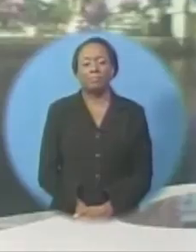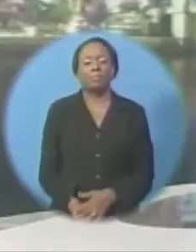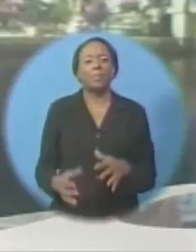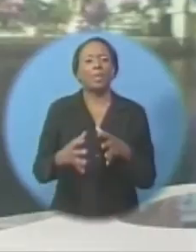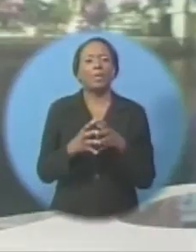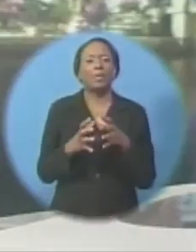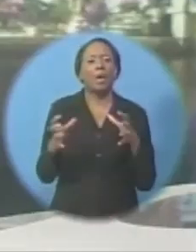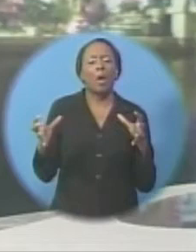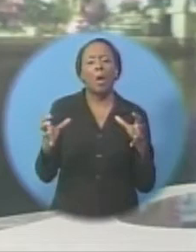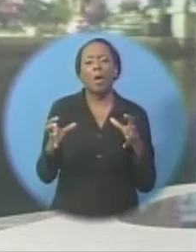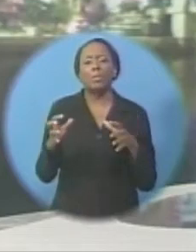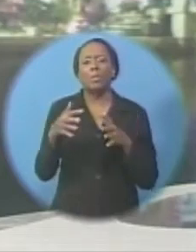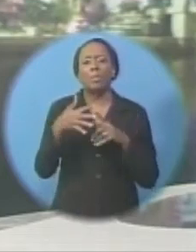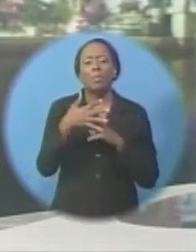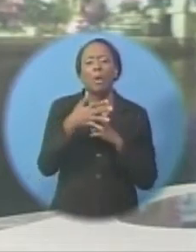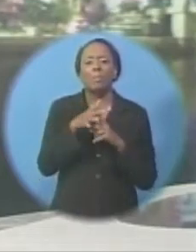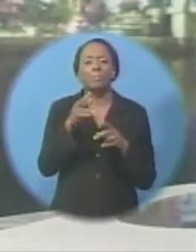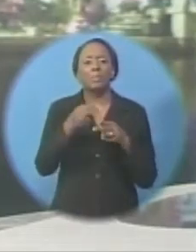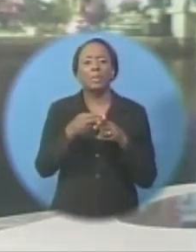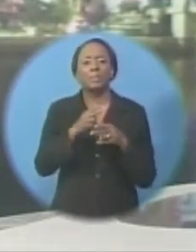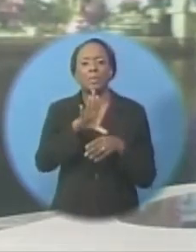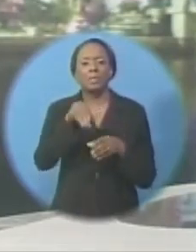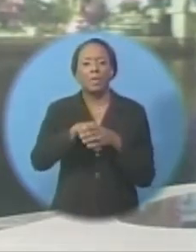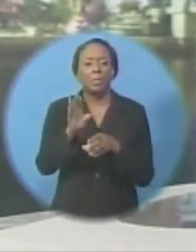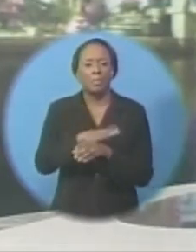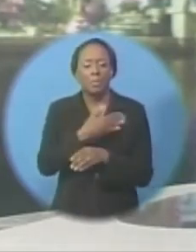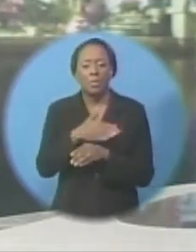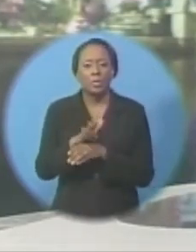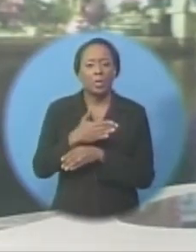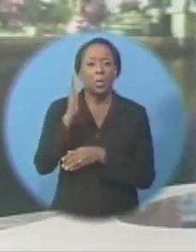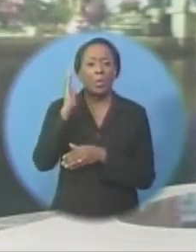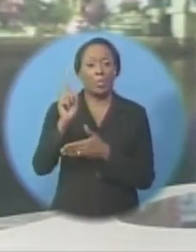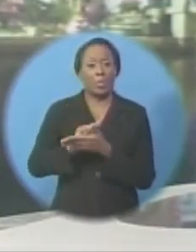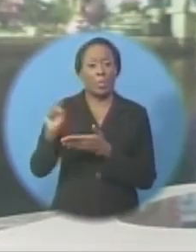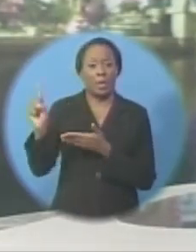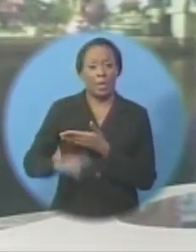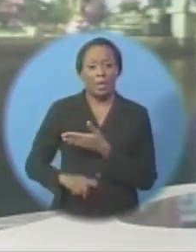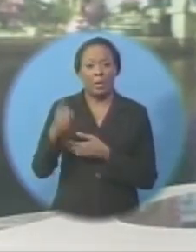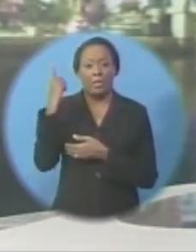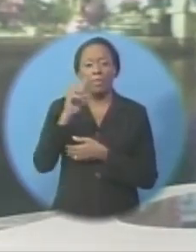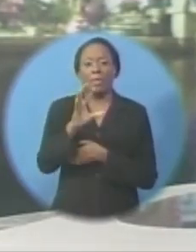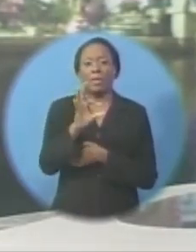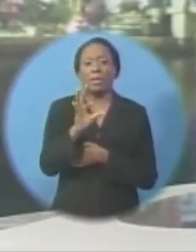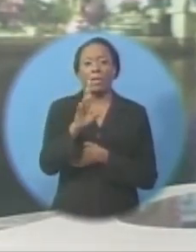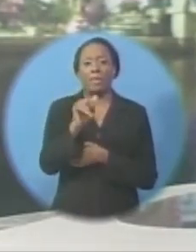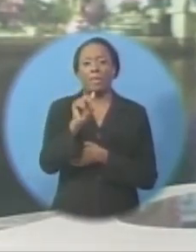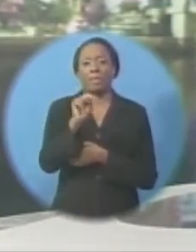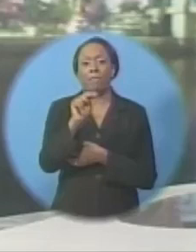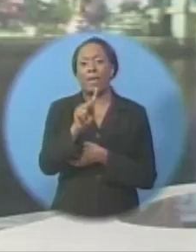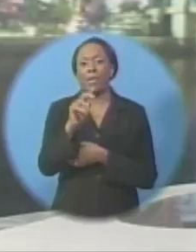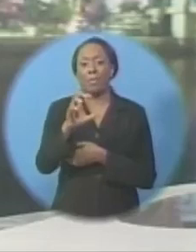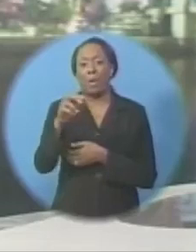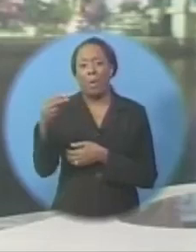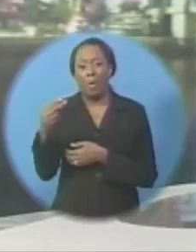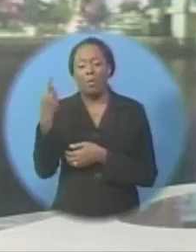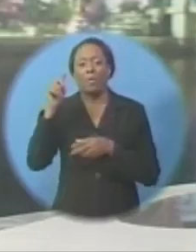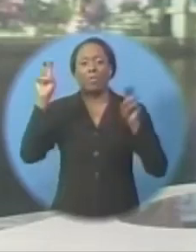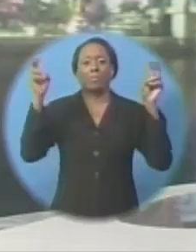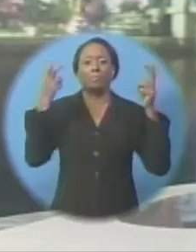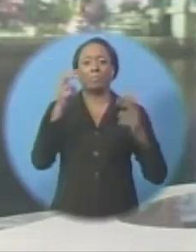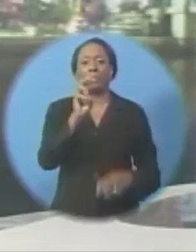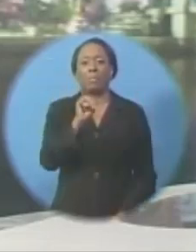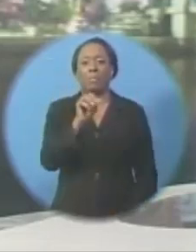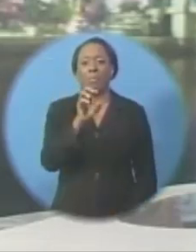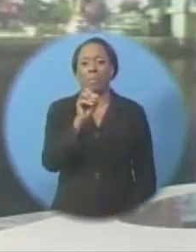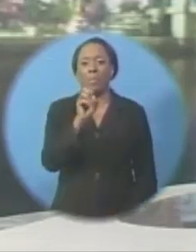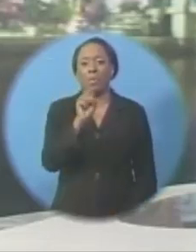Some of the biggest names in the local music industry will hit the stage this weekend at the Frank Colomer Hall. It's for the Mosaic 4 in Full